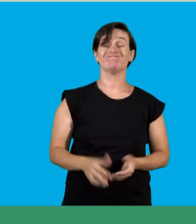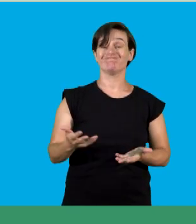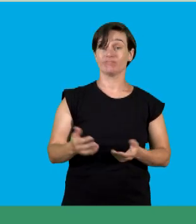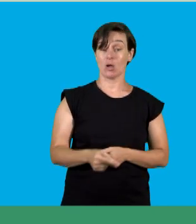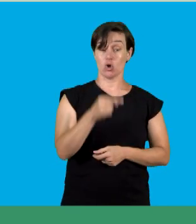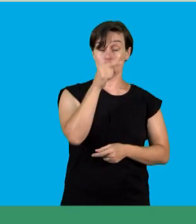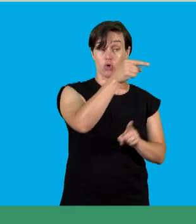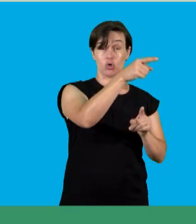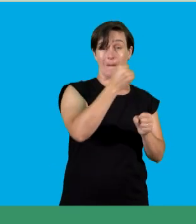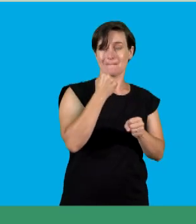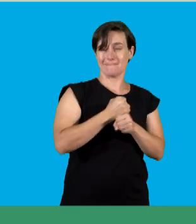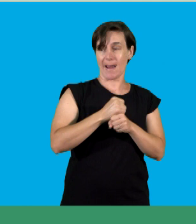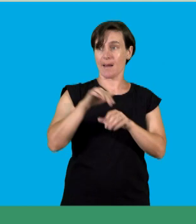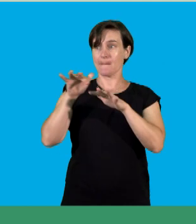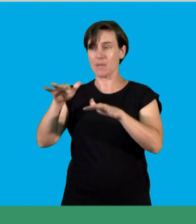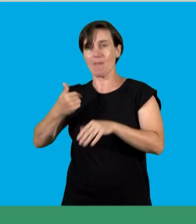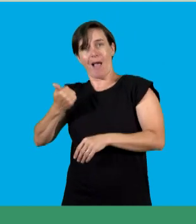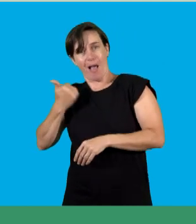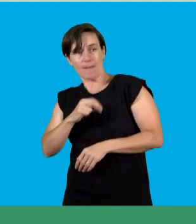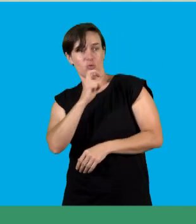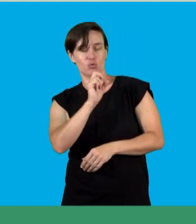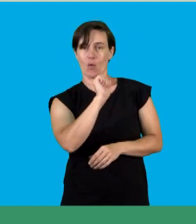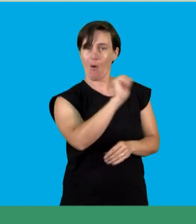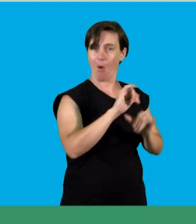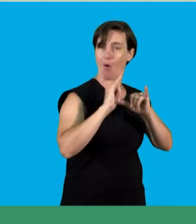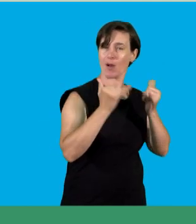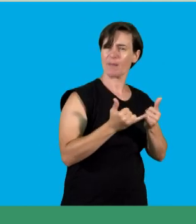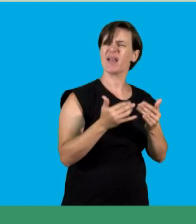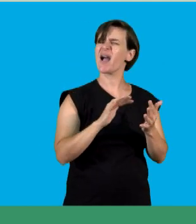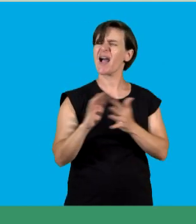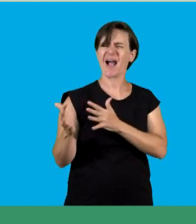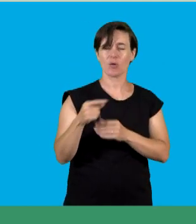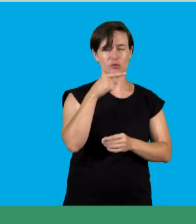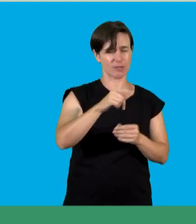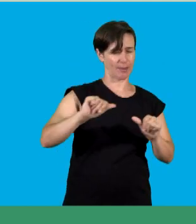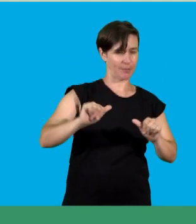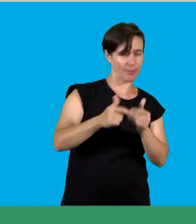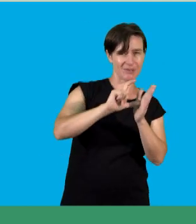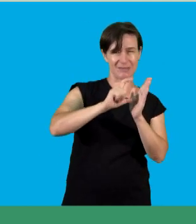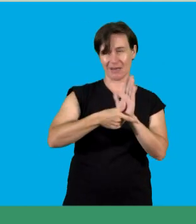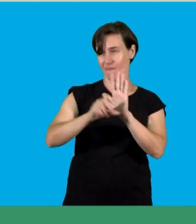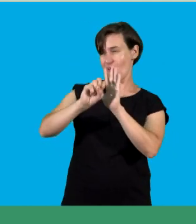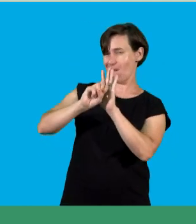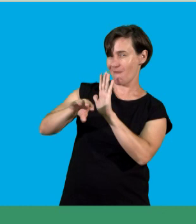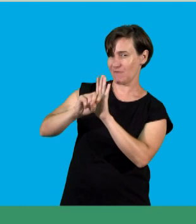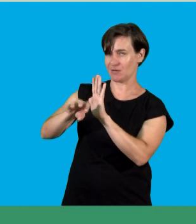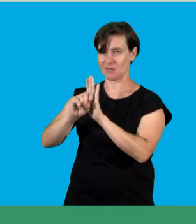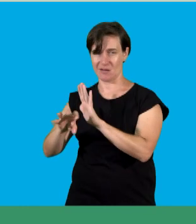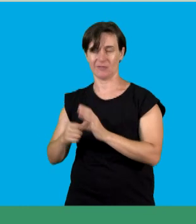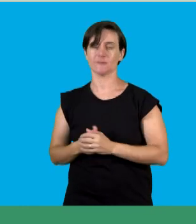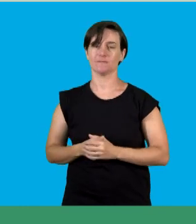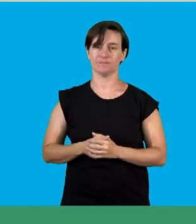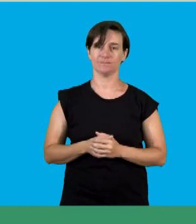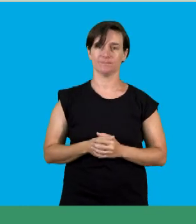desire for a business, or she created a desire for her business through well-designed advertising and